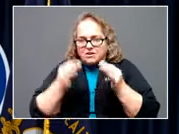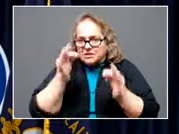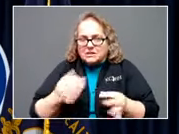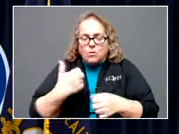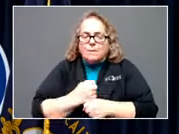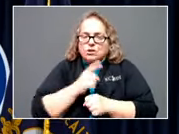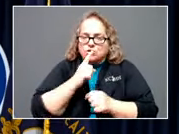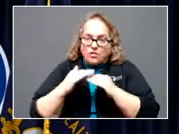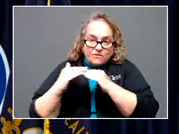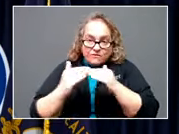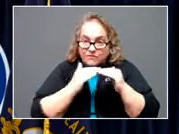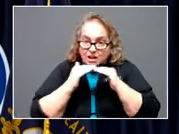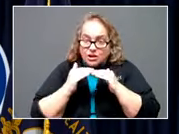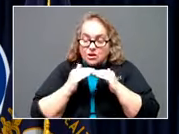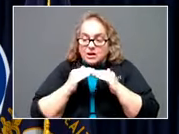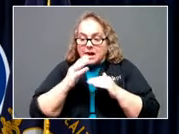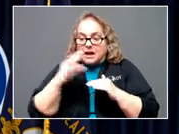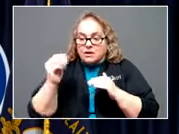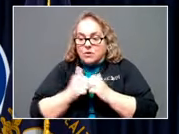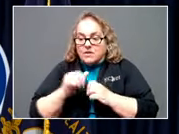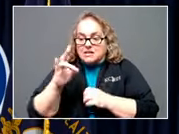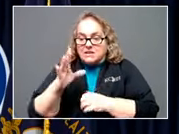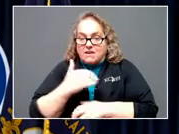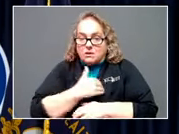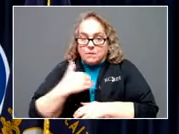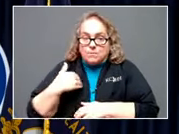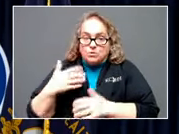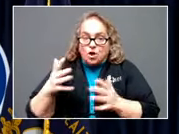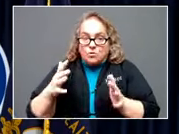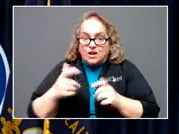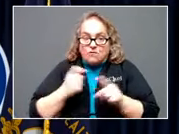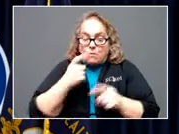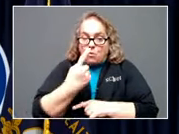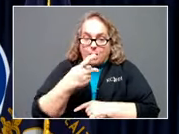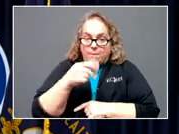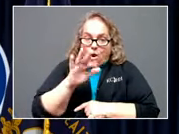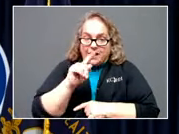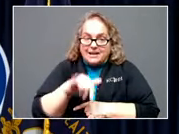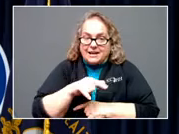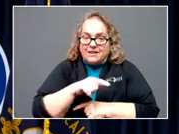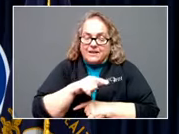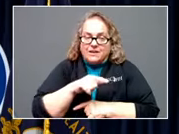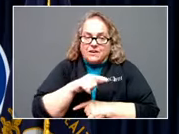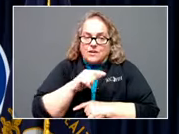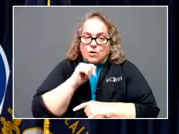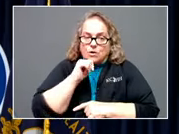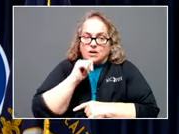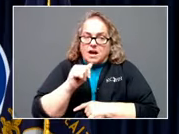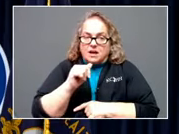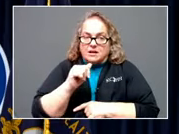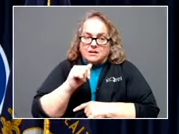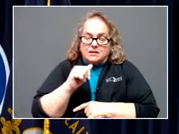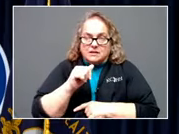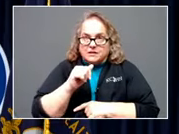that with 75 members already from one party, they weren't drawn in a way to